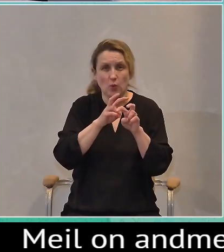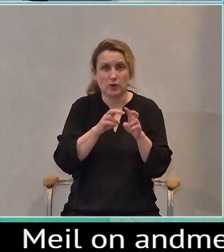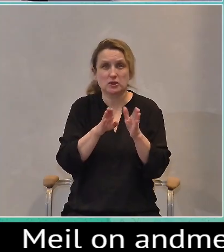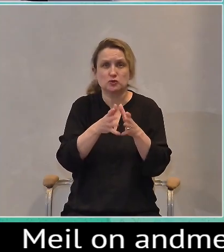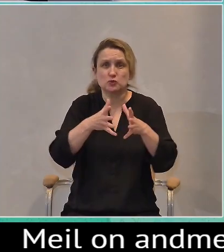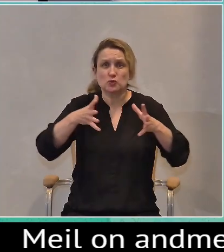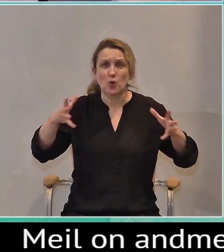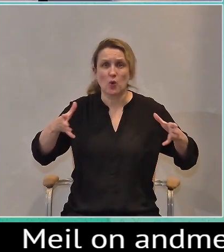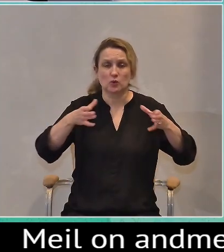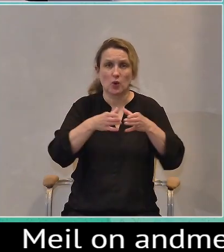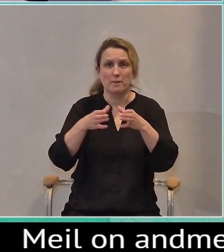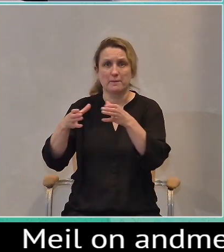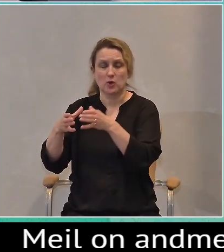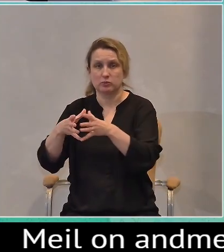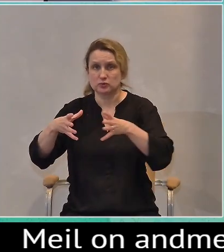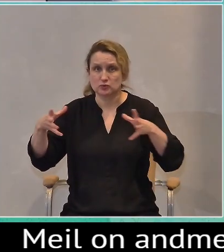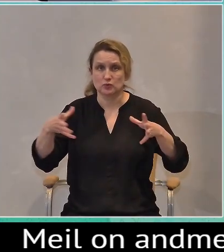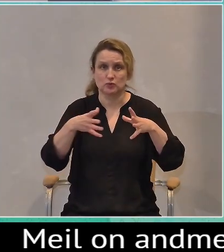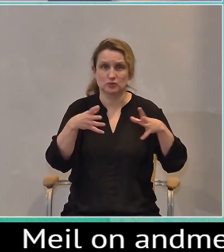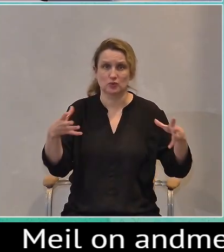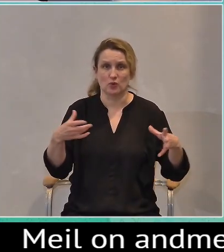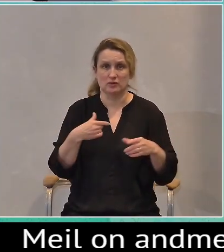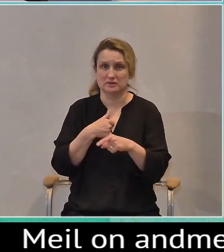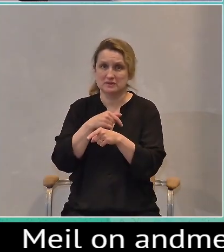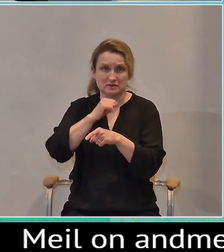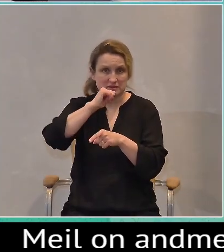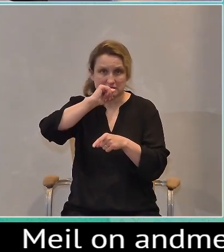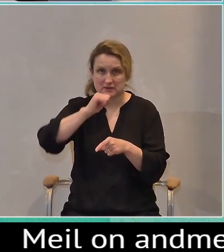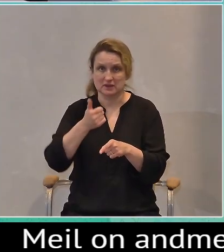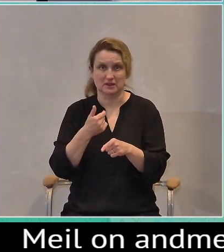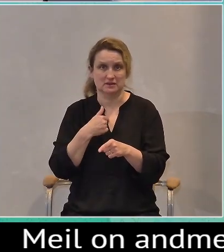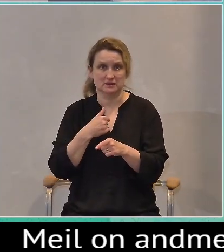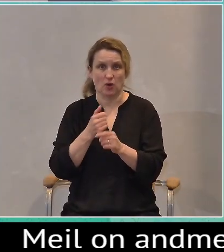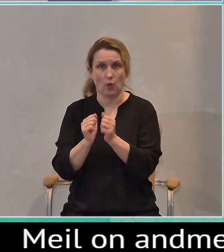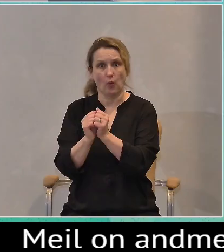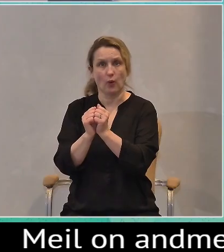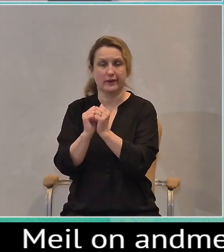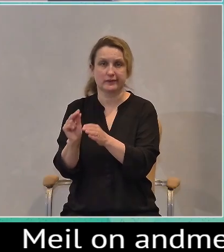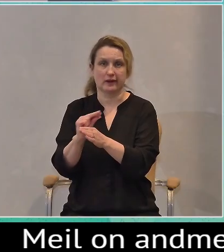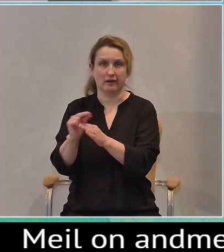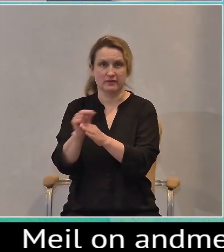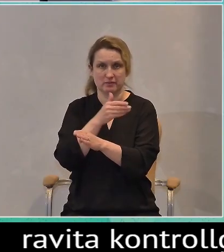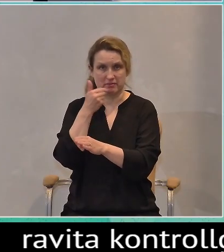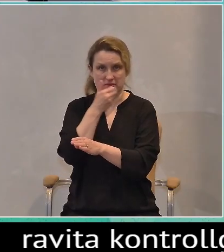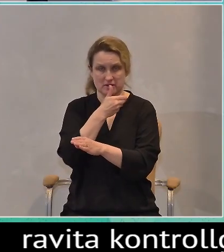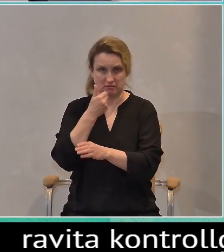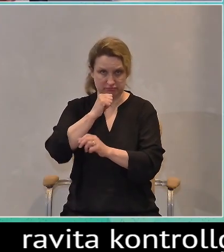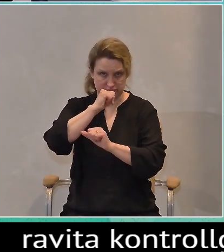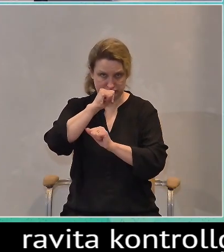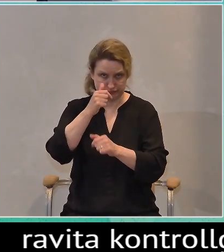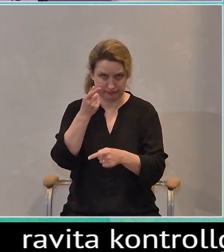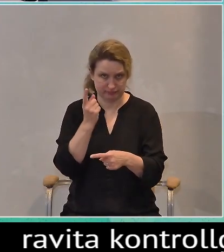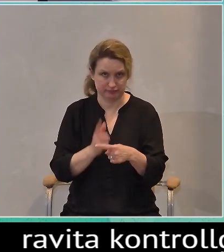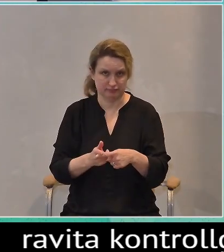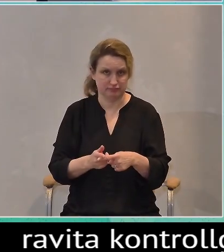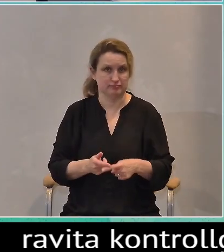we consider sparse data than with more common diseases, and we have fewer data to base